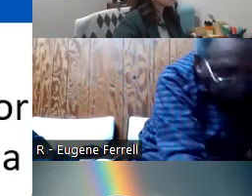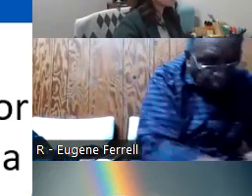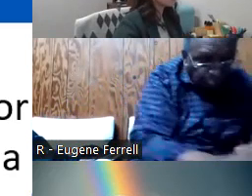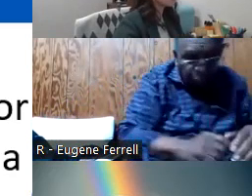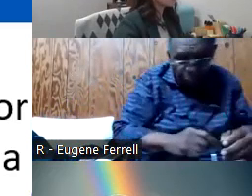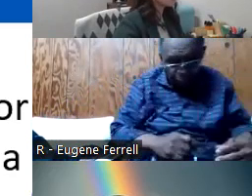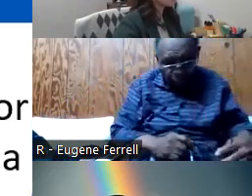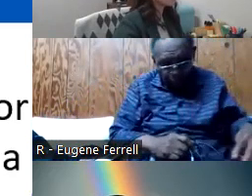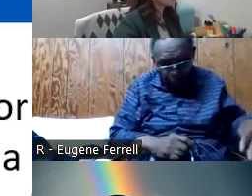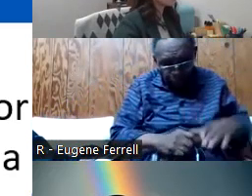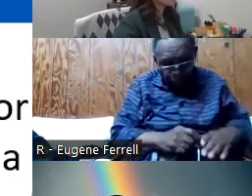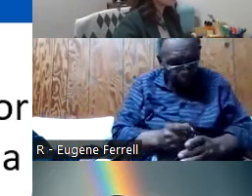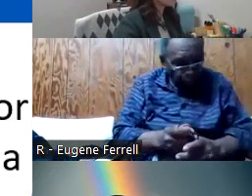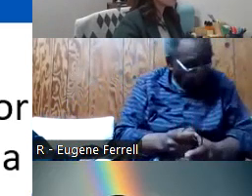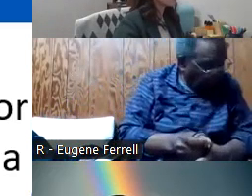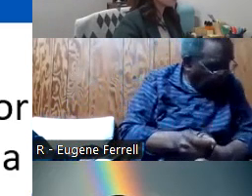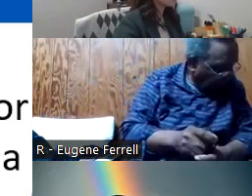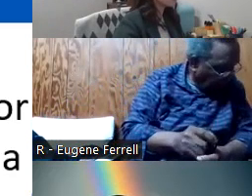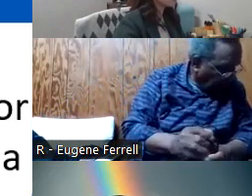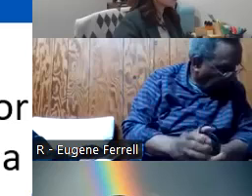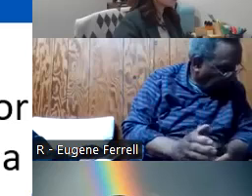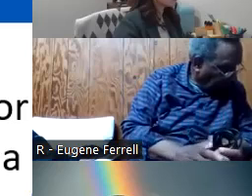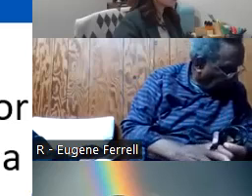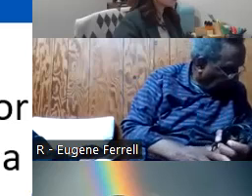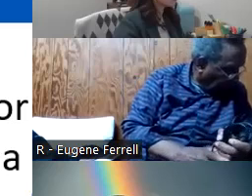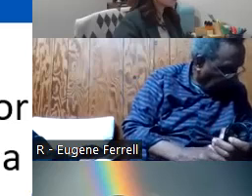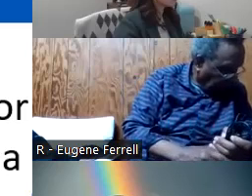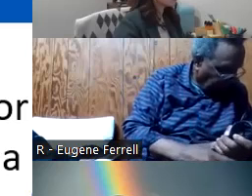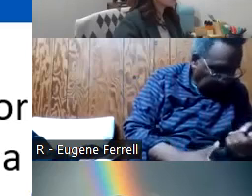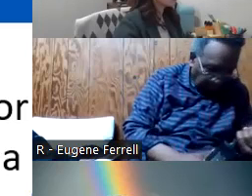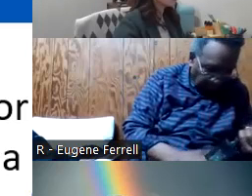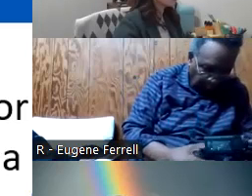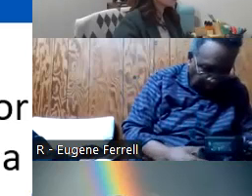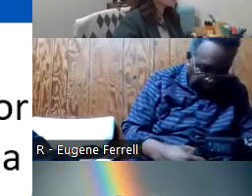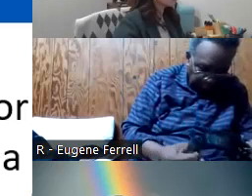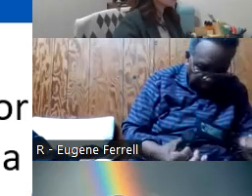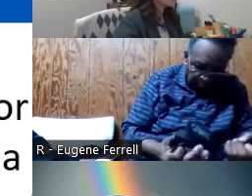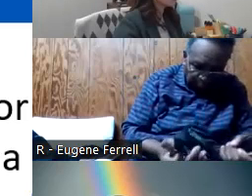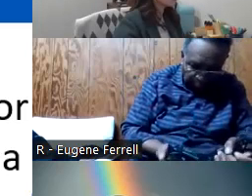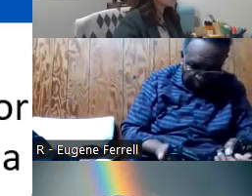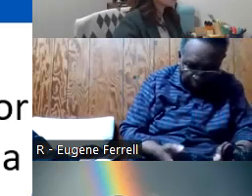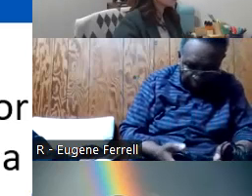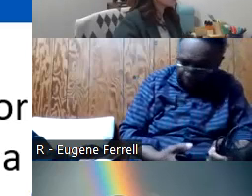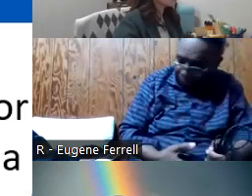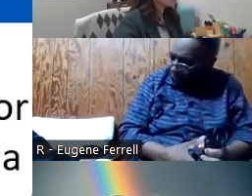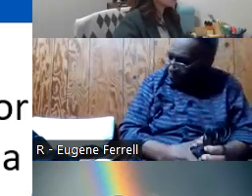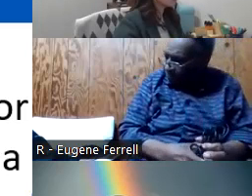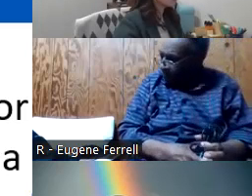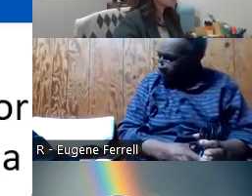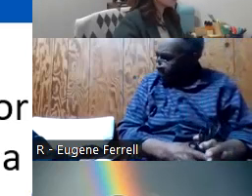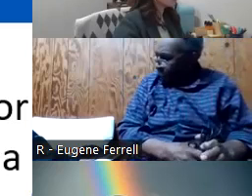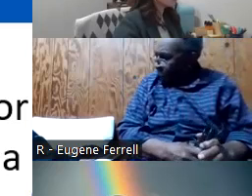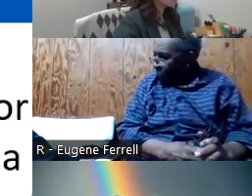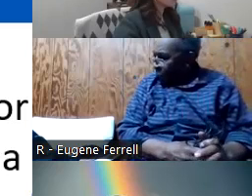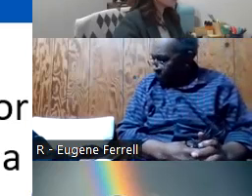Pat Barrett, just noting that they don't know about the kind of the smoke from